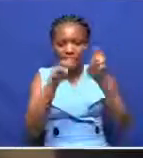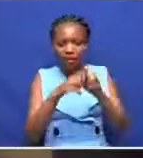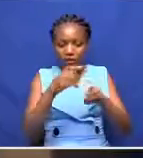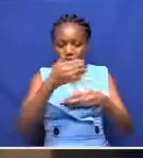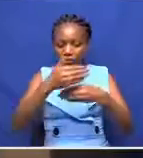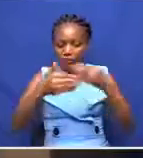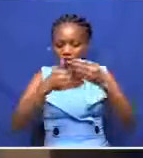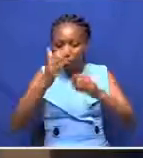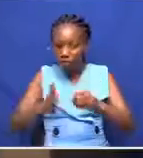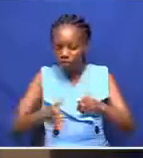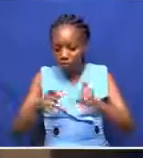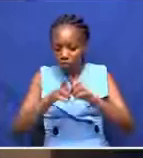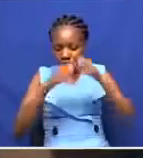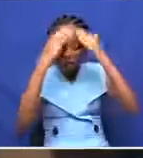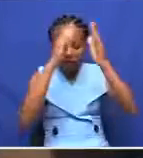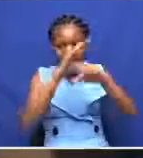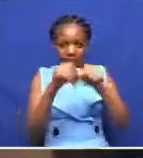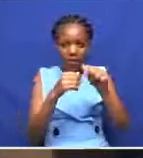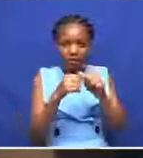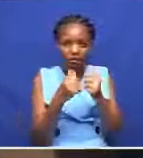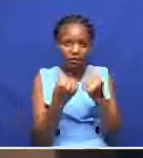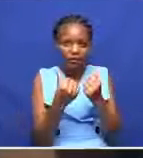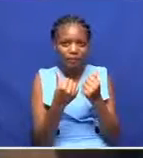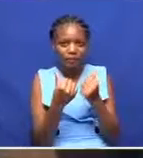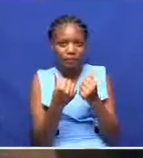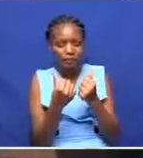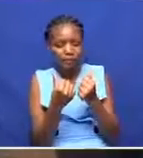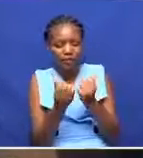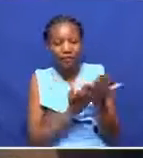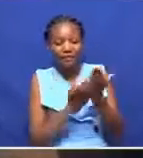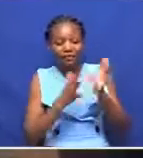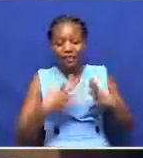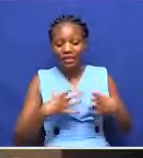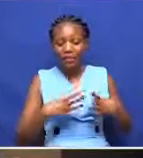also looking at what we are going to do to the people